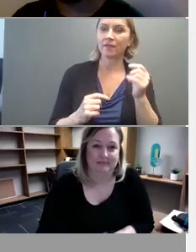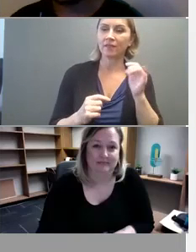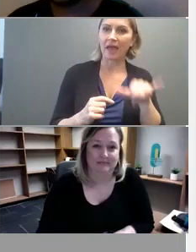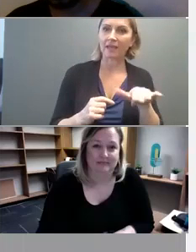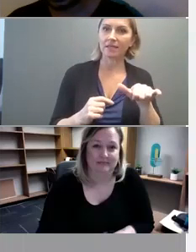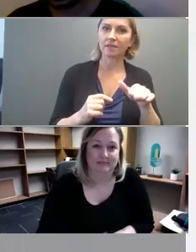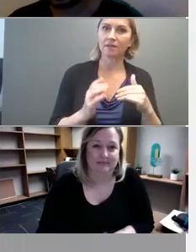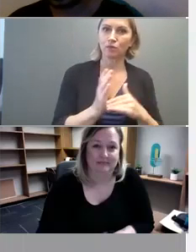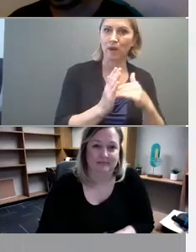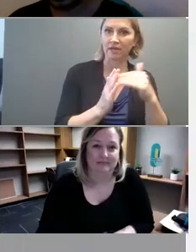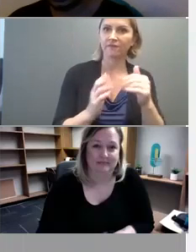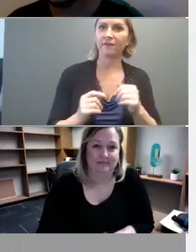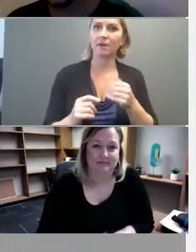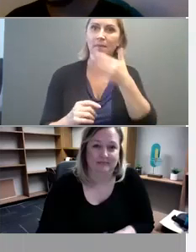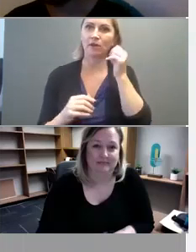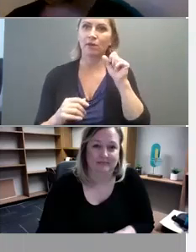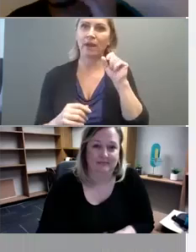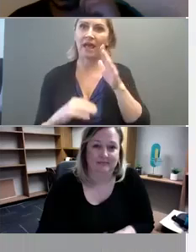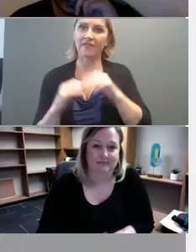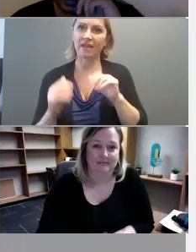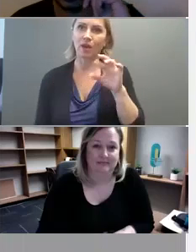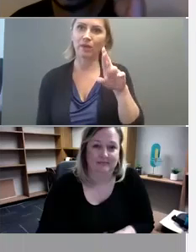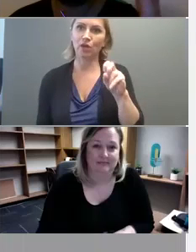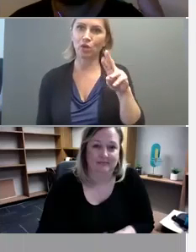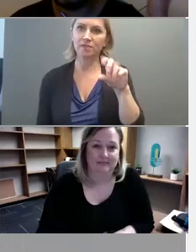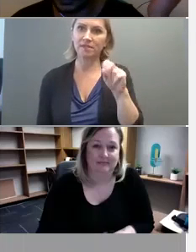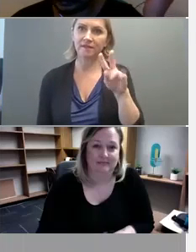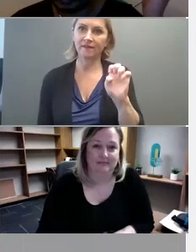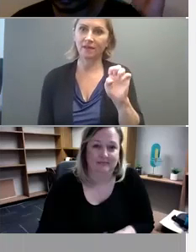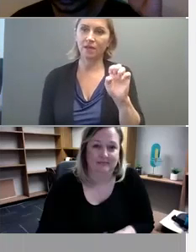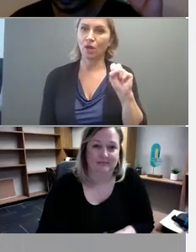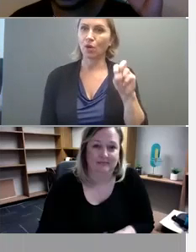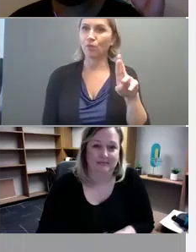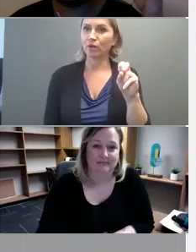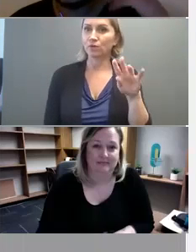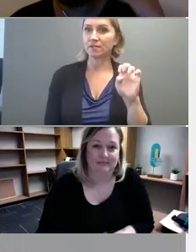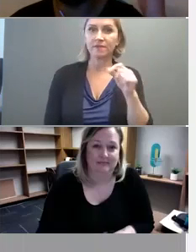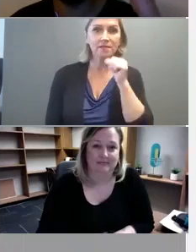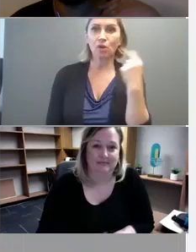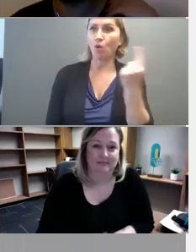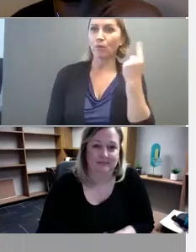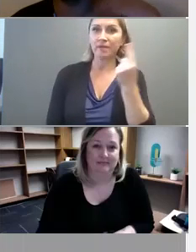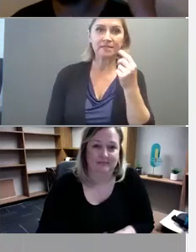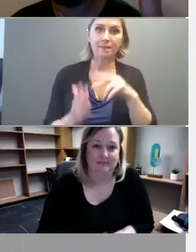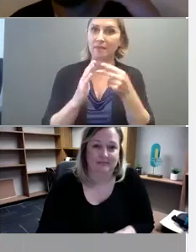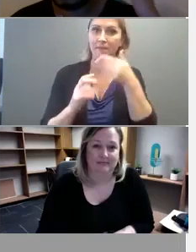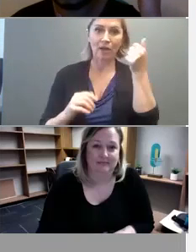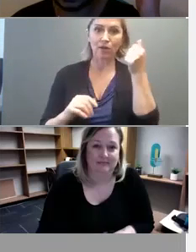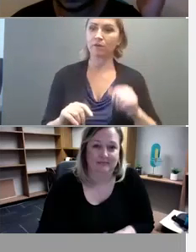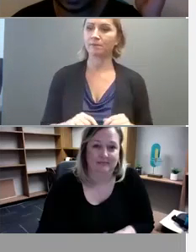Fibonacci sequence. So recursive does not always mean better, but it usually means a